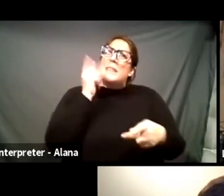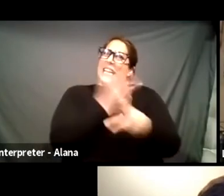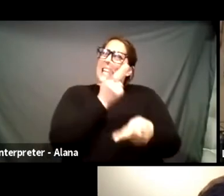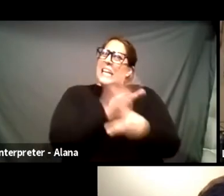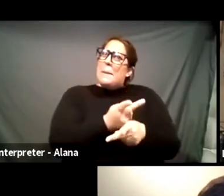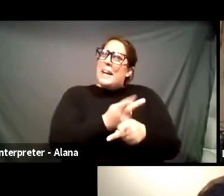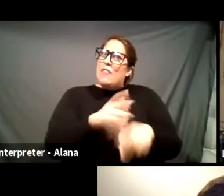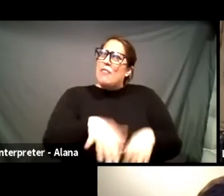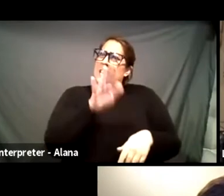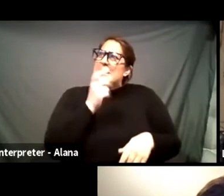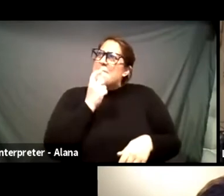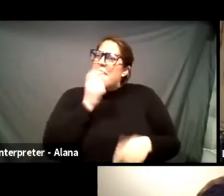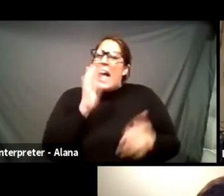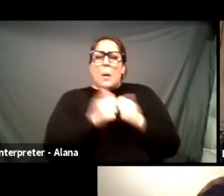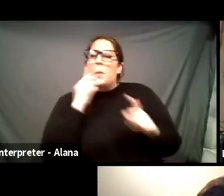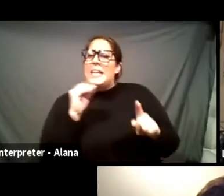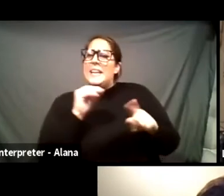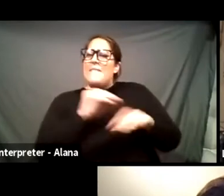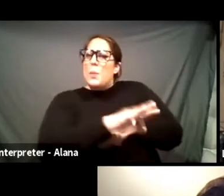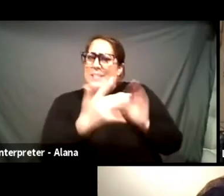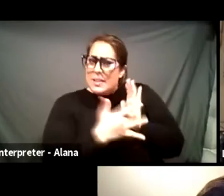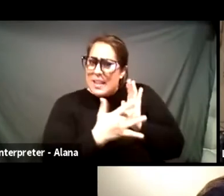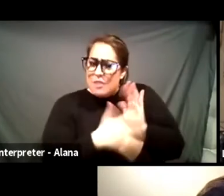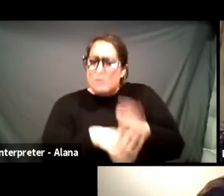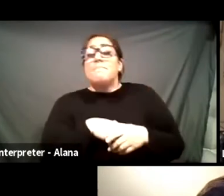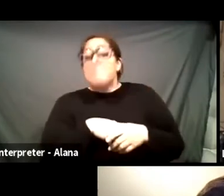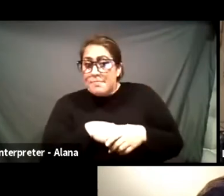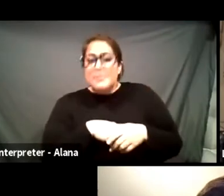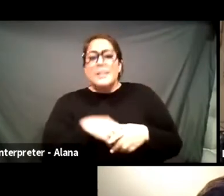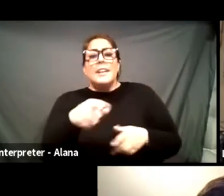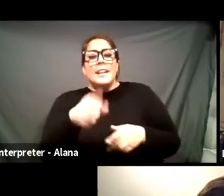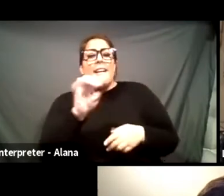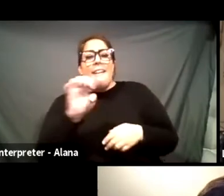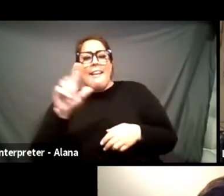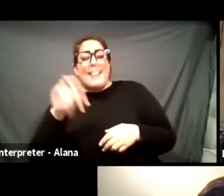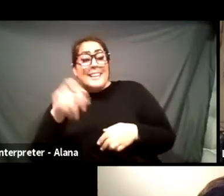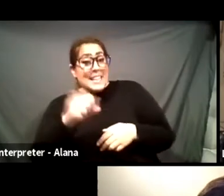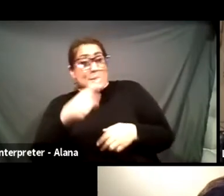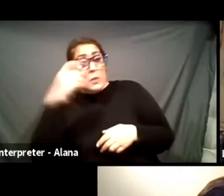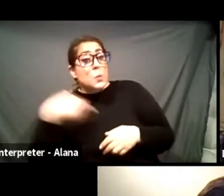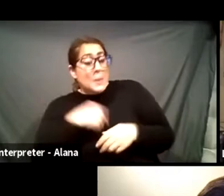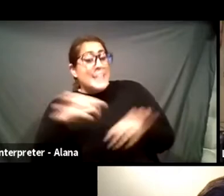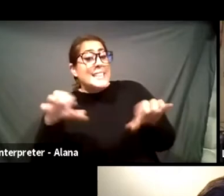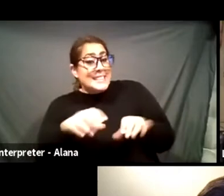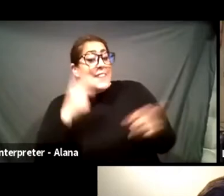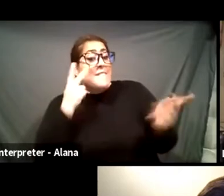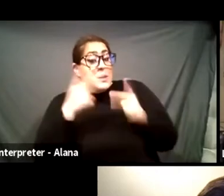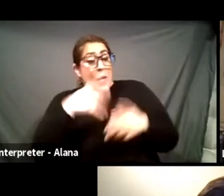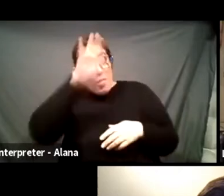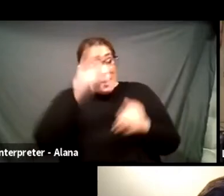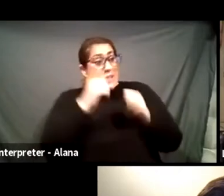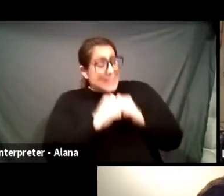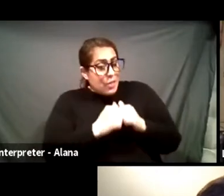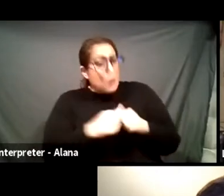Yeah, and I guess that also makes me think, like, because we did study visual anthropology together, how important the idea of collaboration has